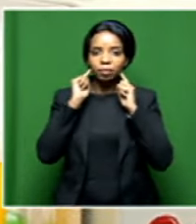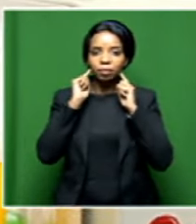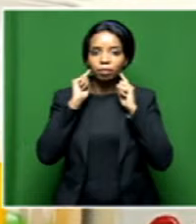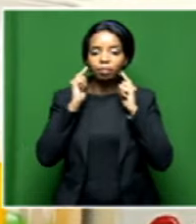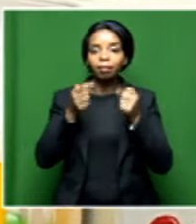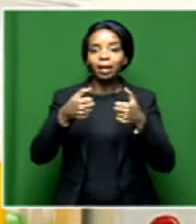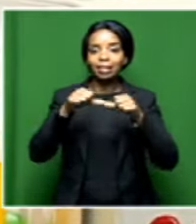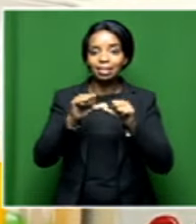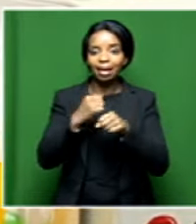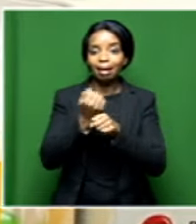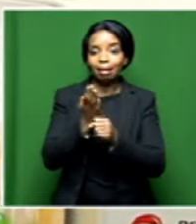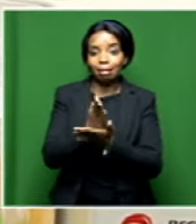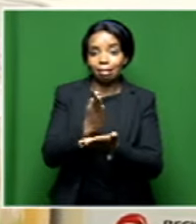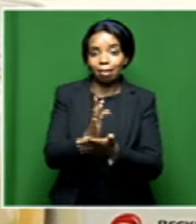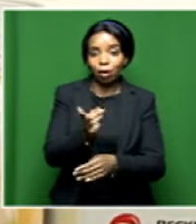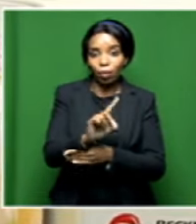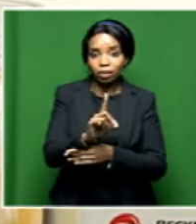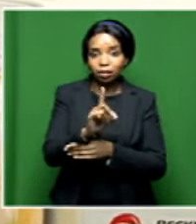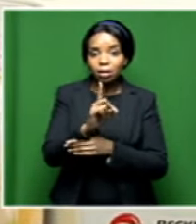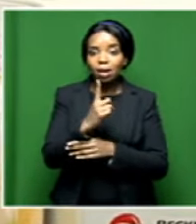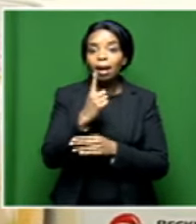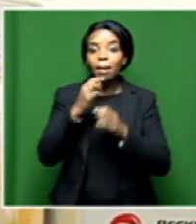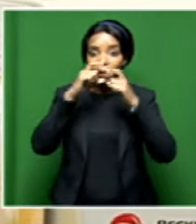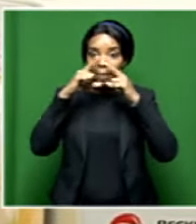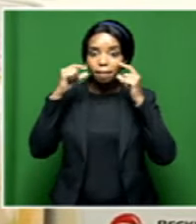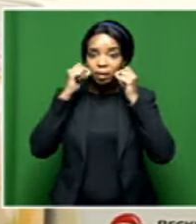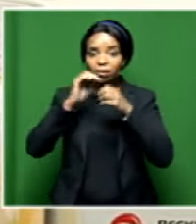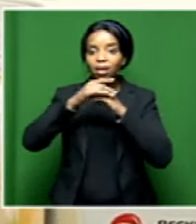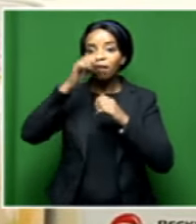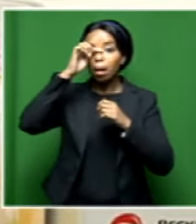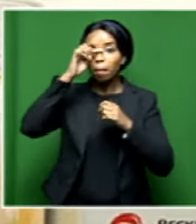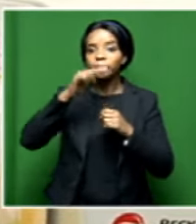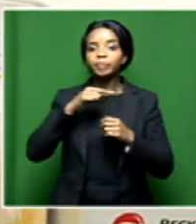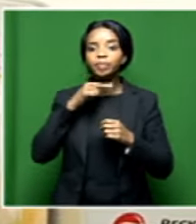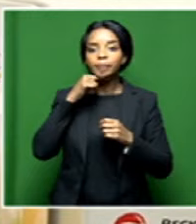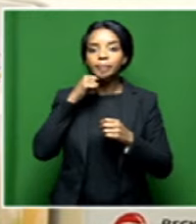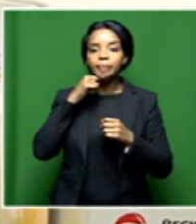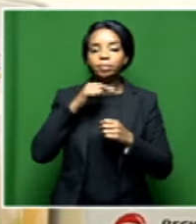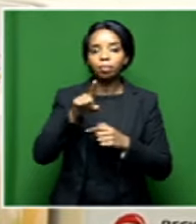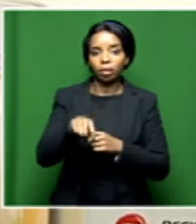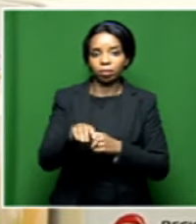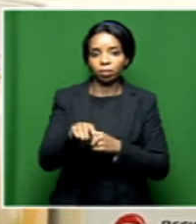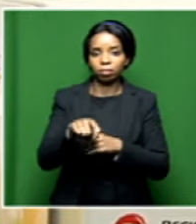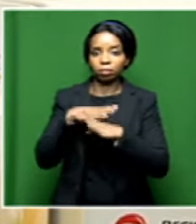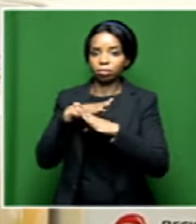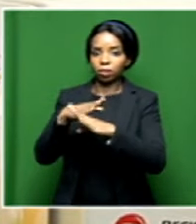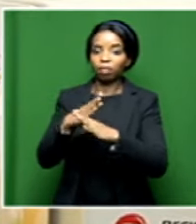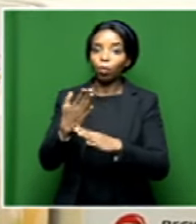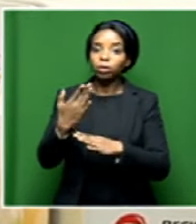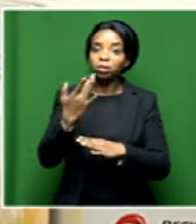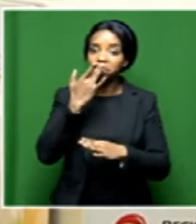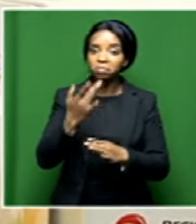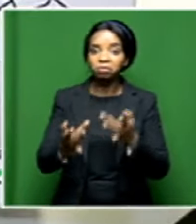and then ensure that the mask covers your nose, your mouth, and your chin. You need to avoid touching the